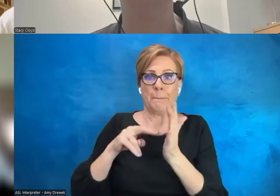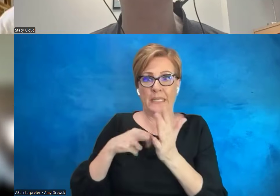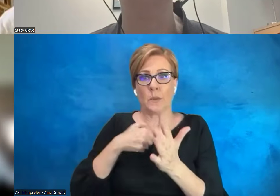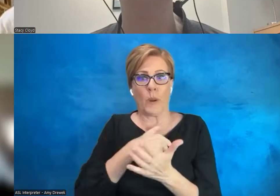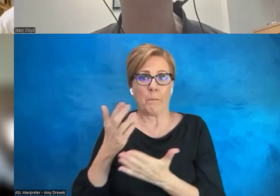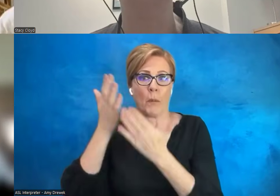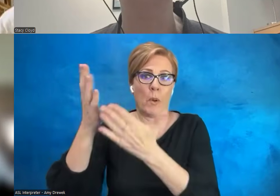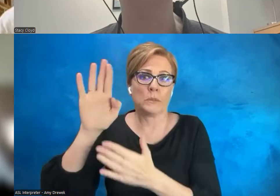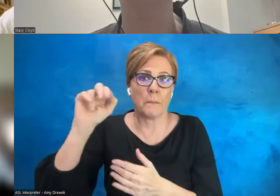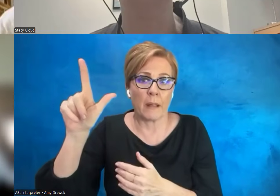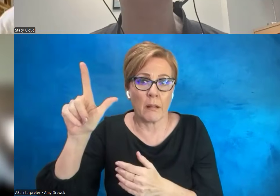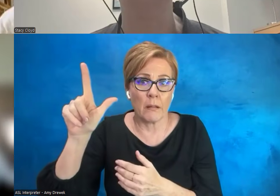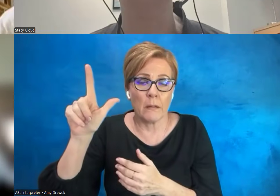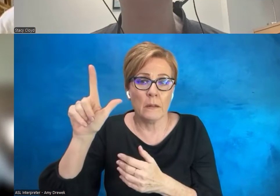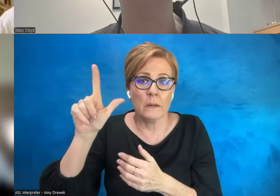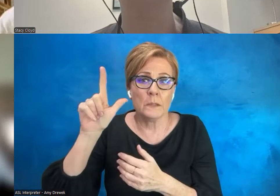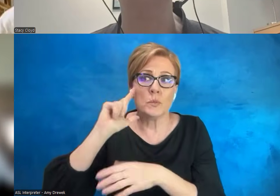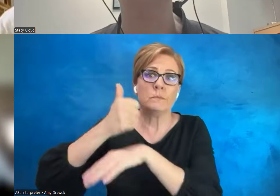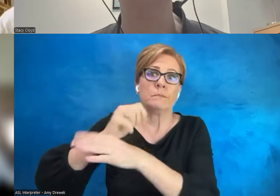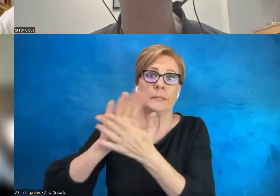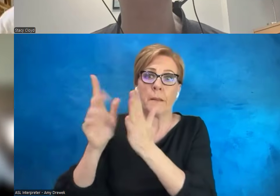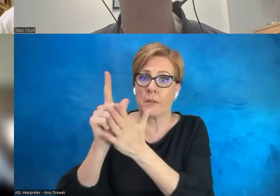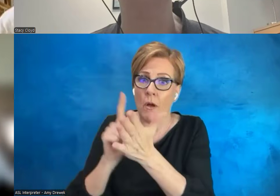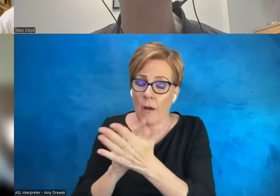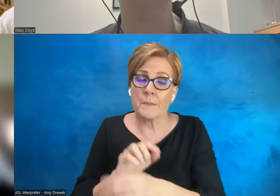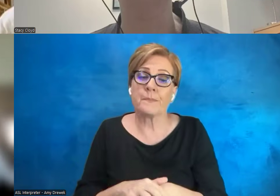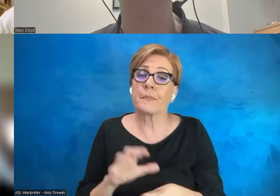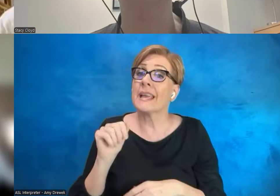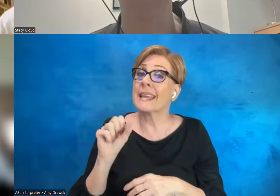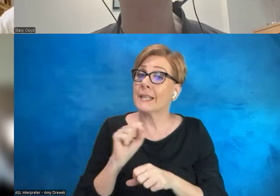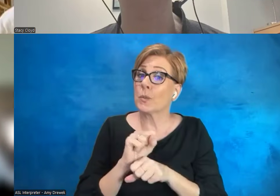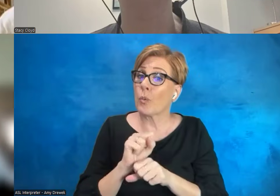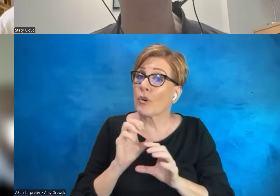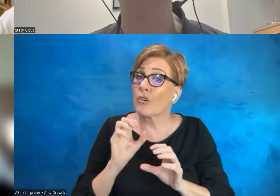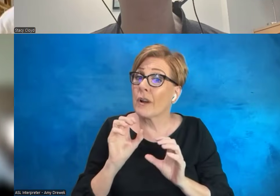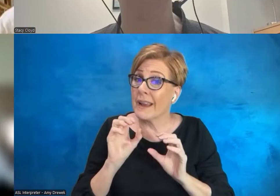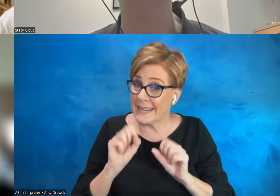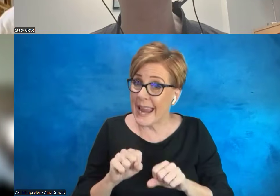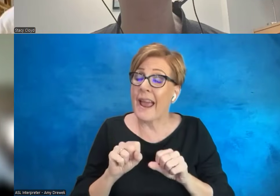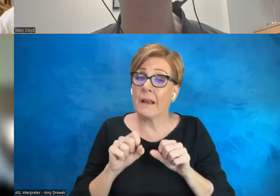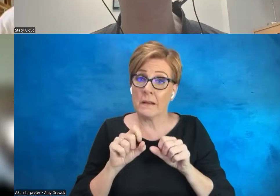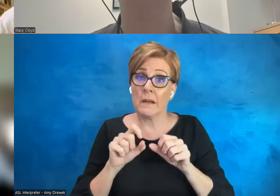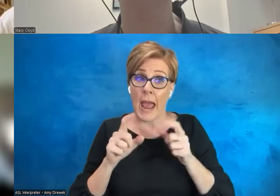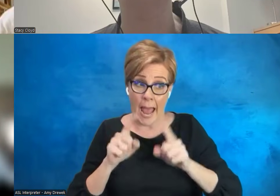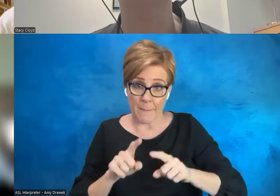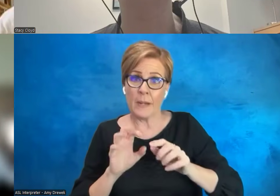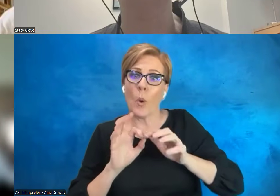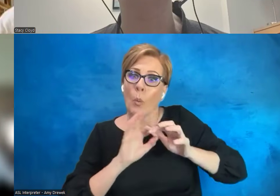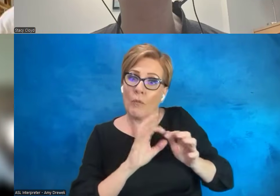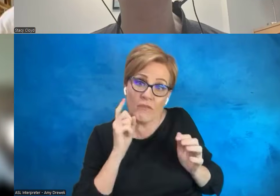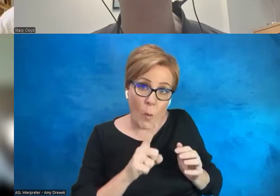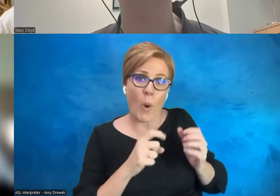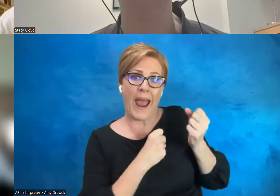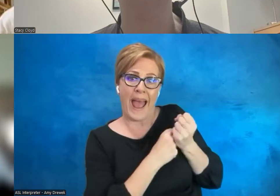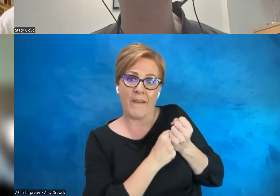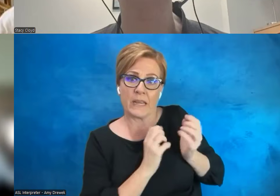It's also worth noting here that casework can sometimes be conducted on behalf of advocates and other professionals when things are kind of stuck in